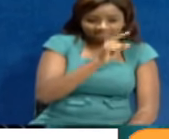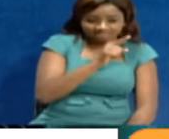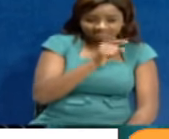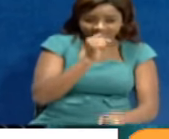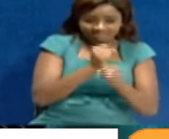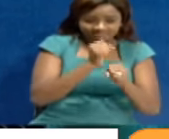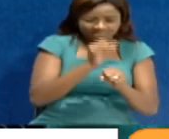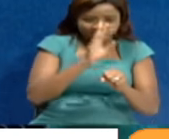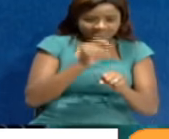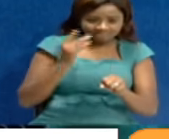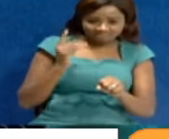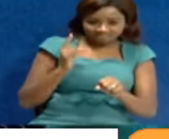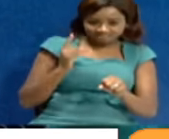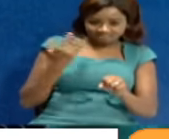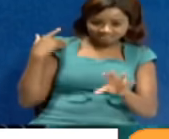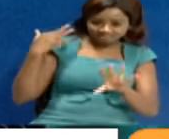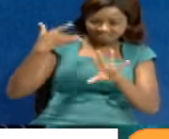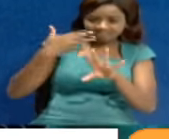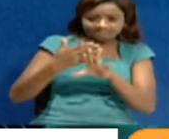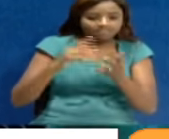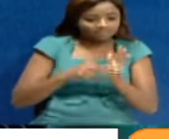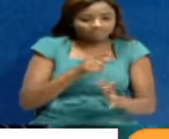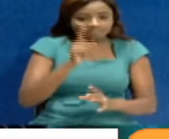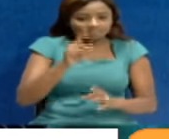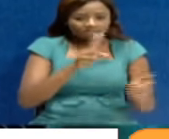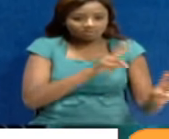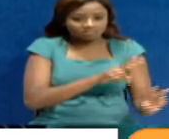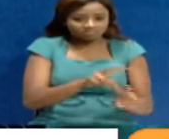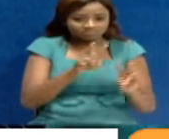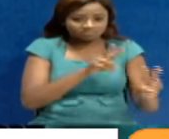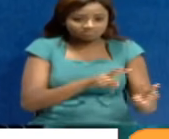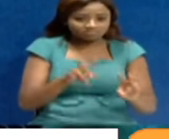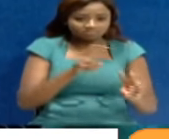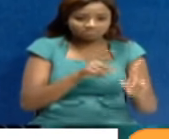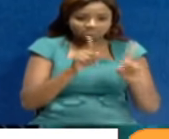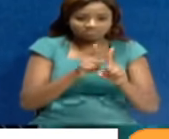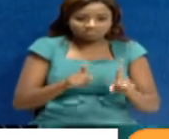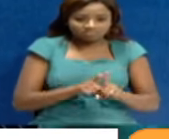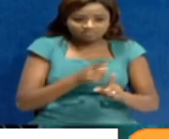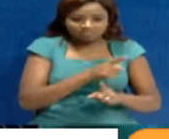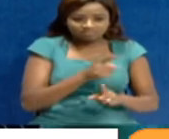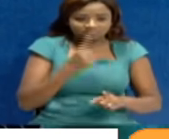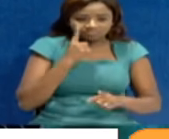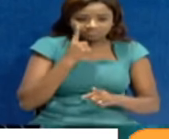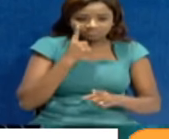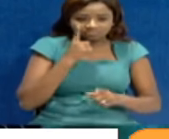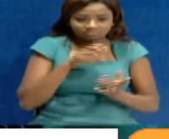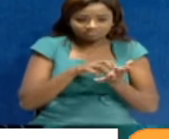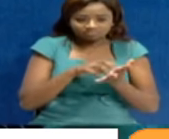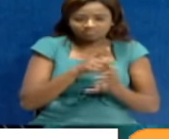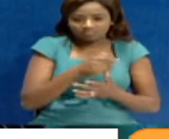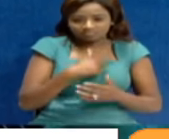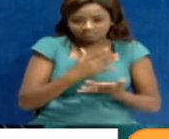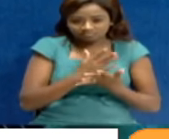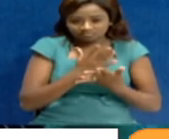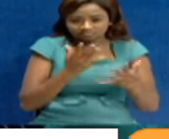transitioned from Jubilee's first term, the second term, ought to have been vetted. And I think that there's some convergence with common sense in that position.